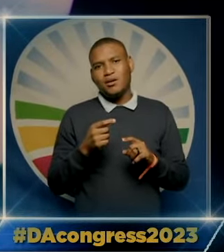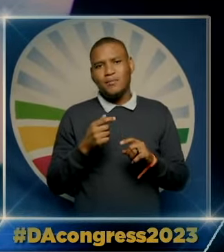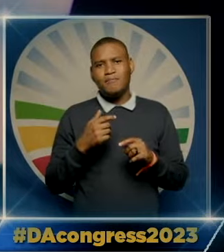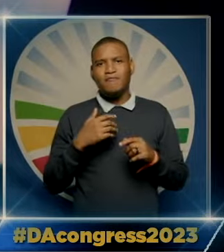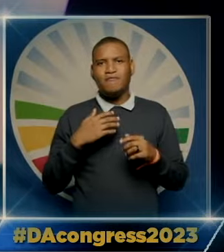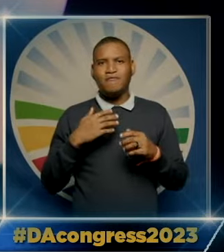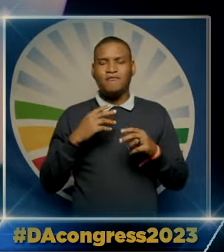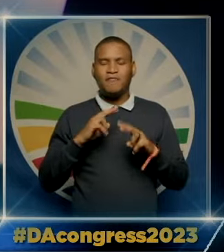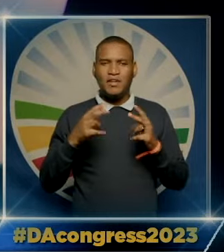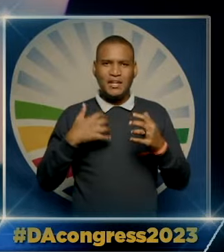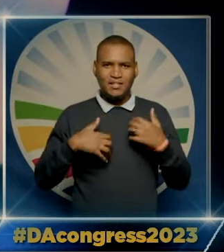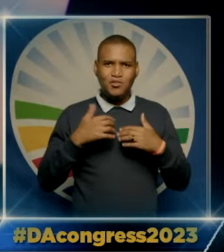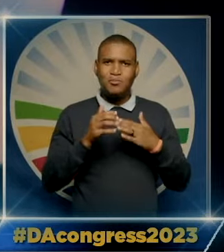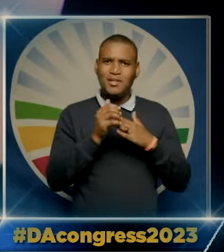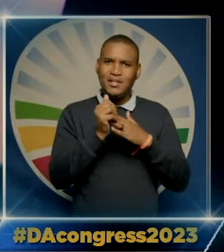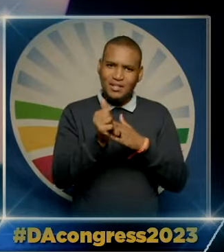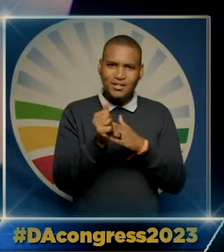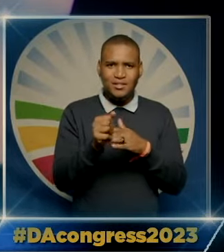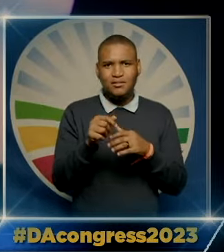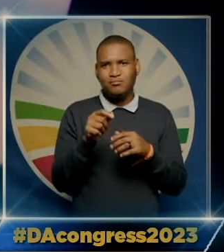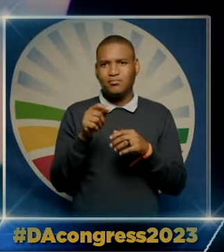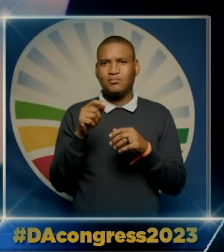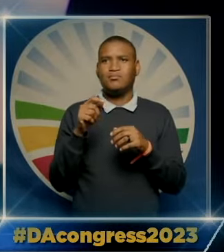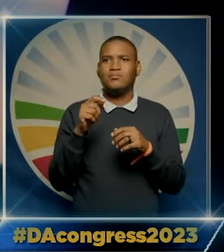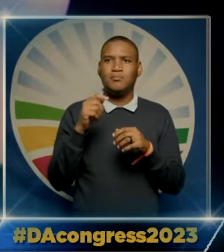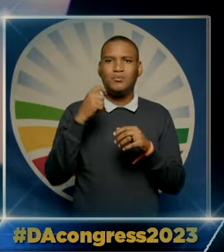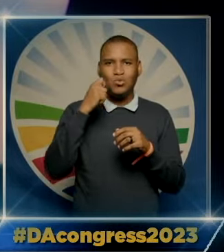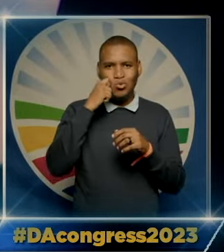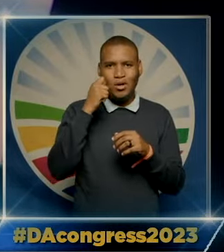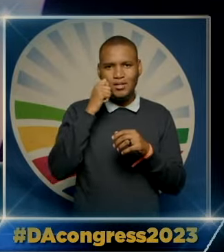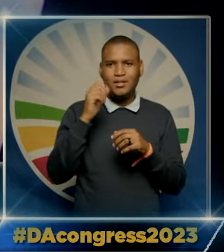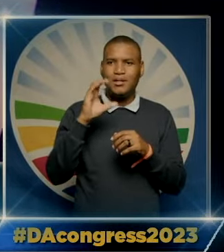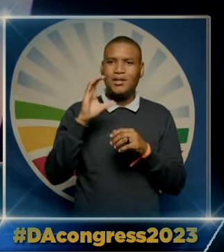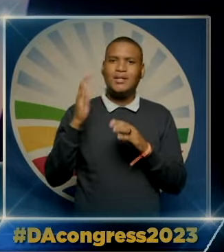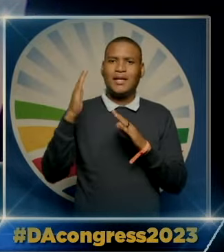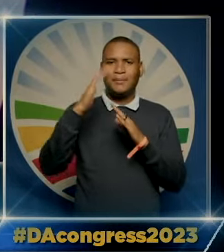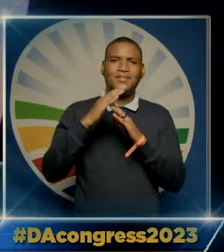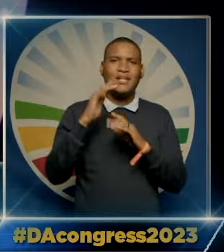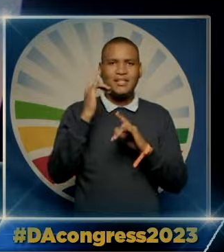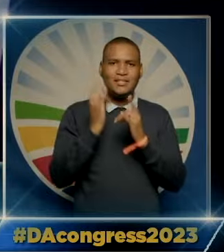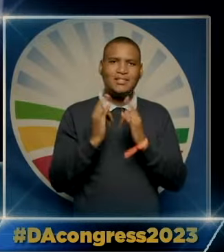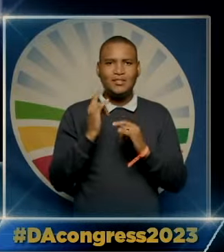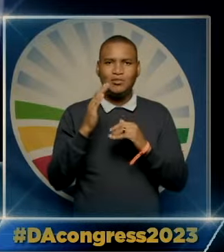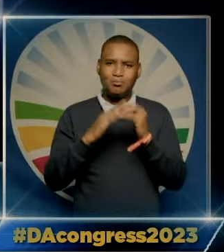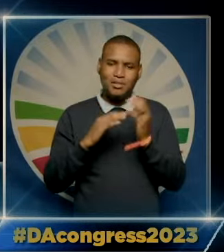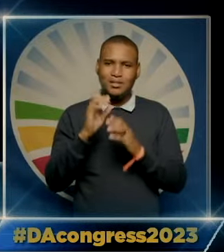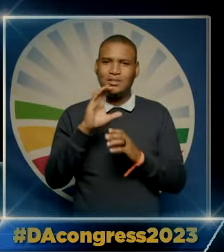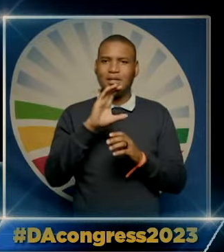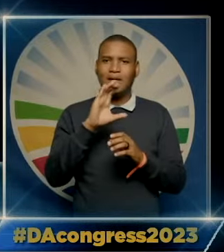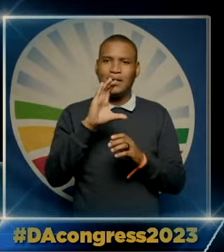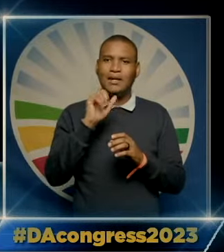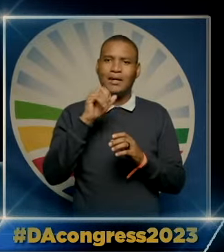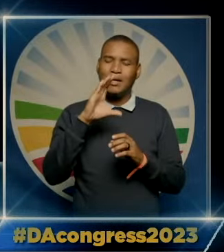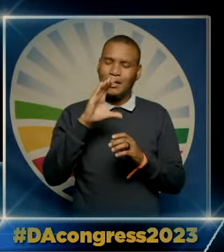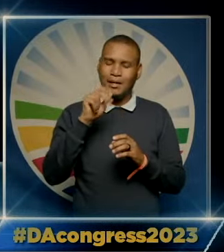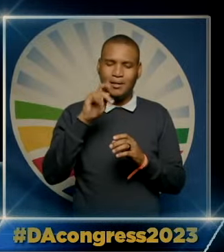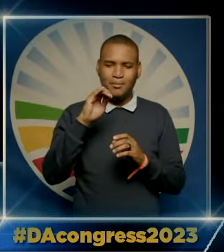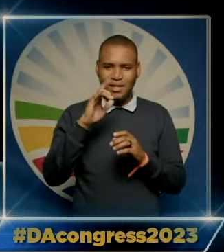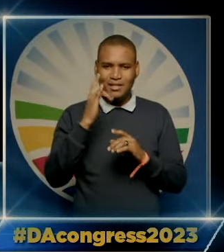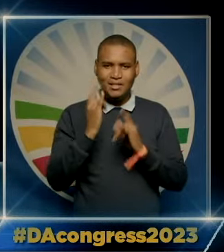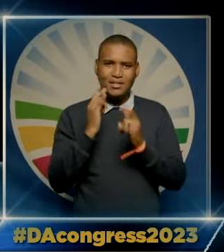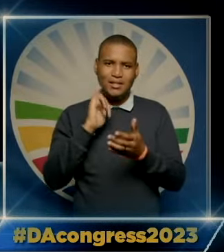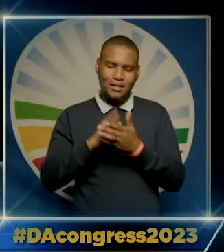the capital city and to be able to keep our promise to the voters to build a capital city that works, and one that works for